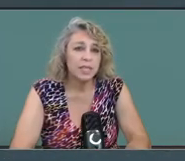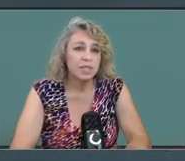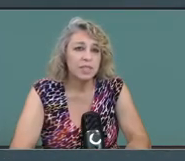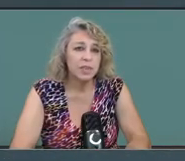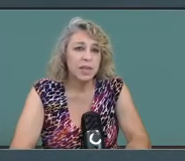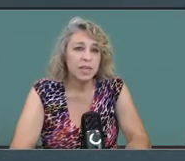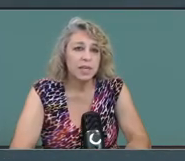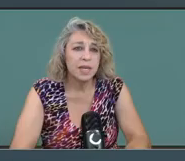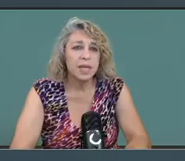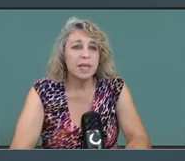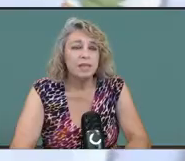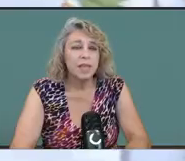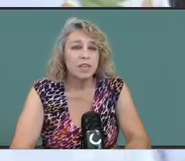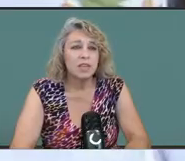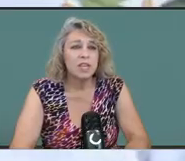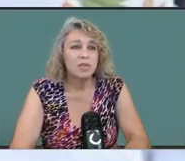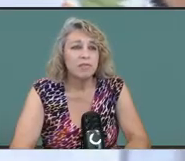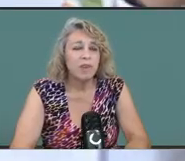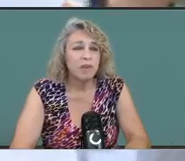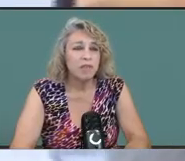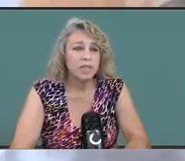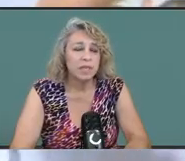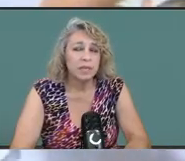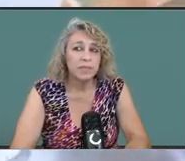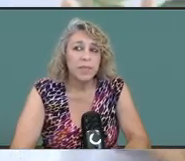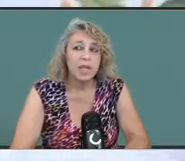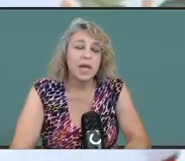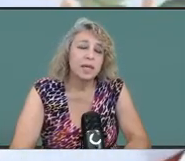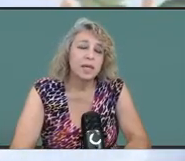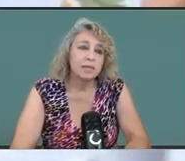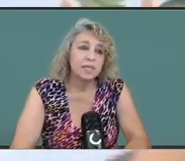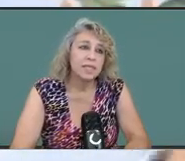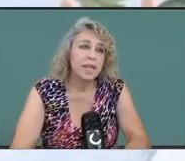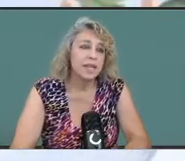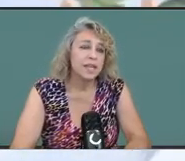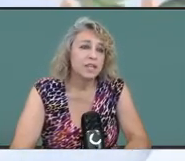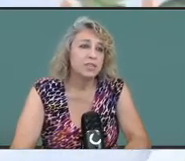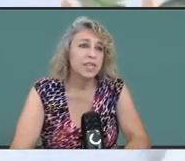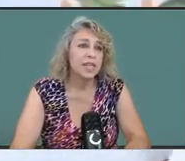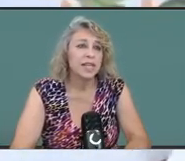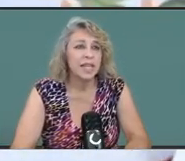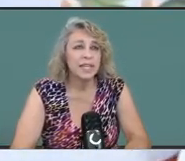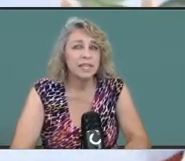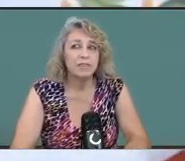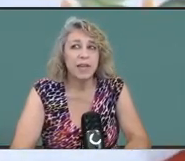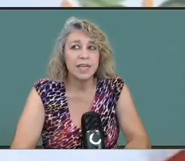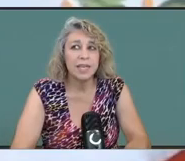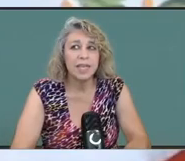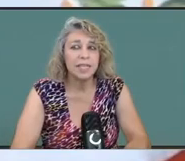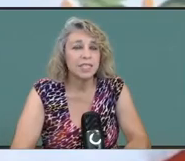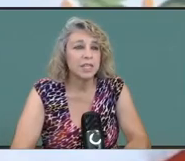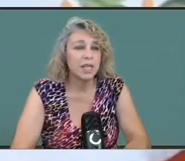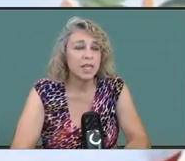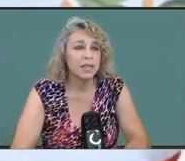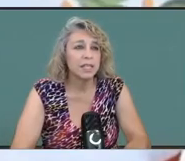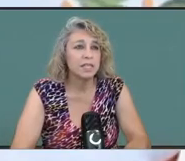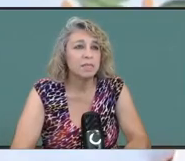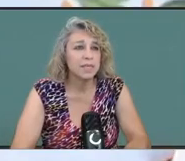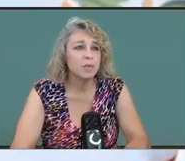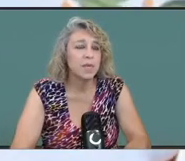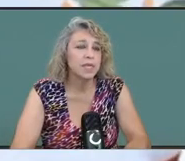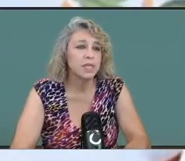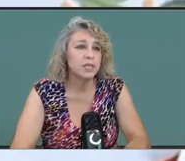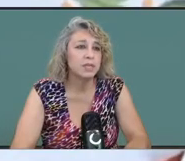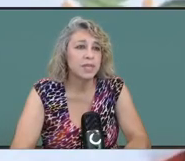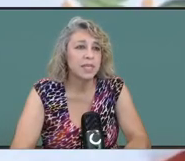has demonstrated, that you need to involve the society to take collective ideas, and that's the